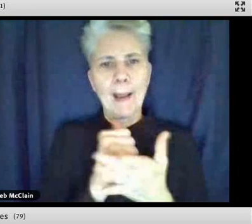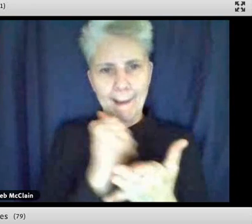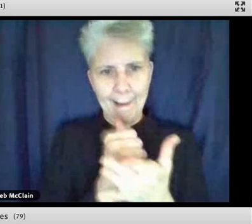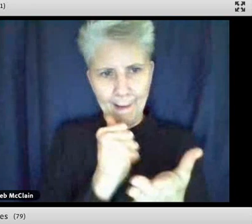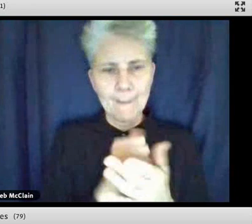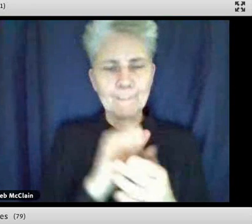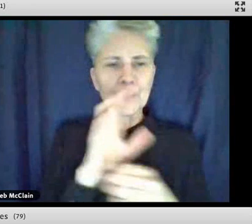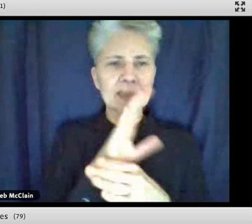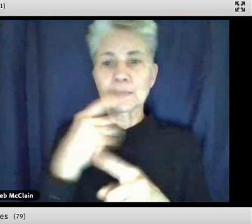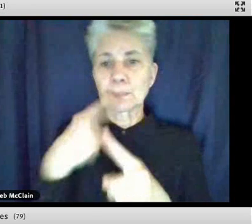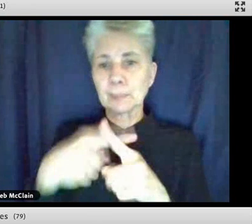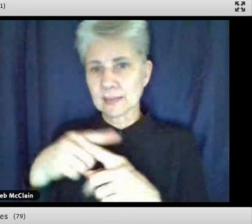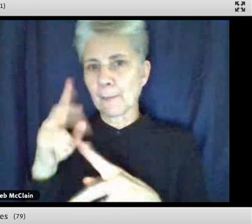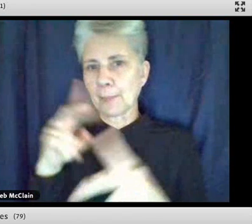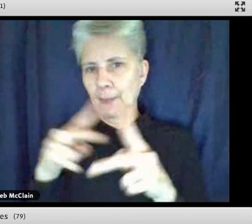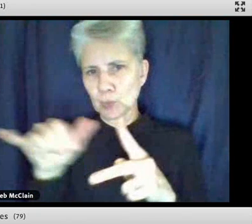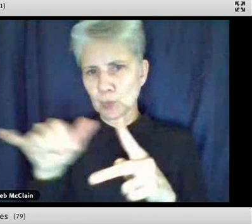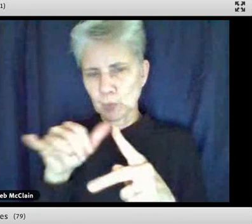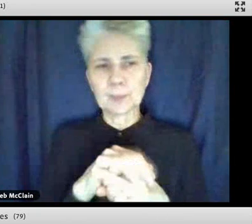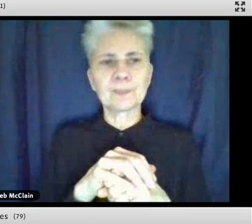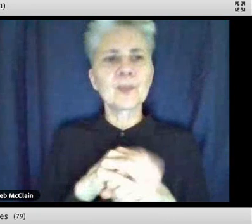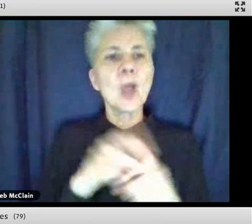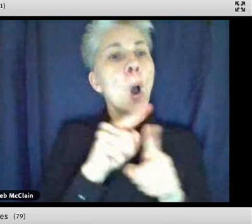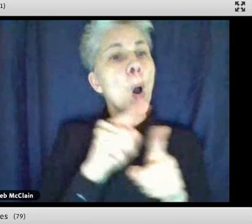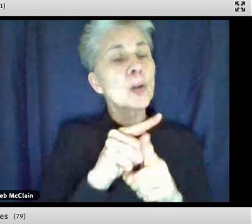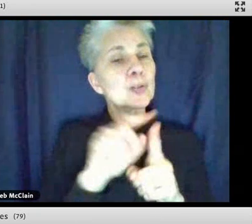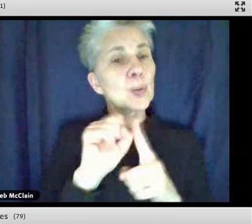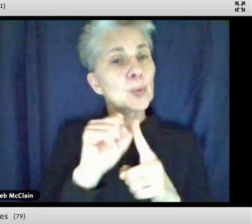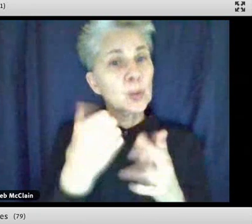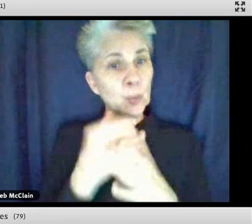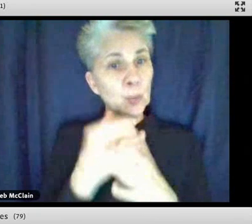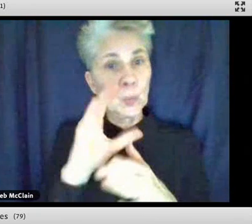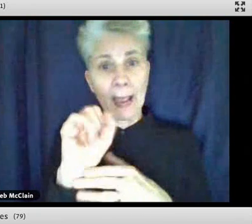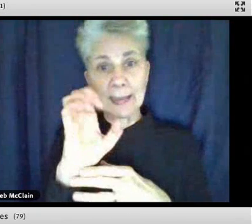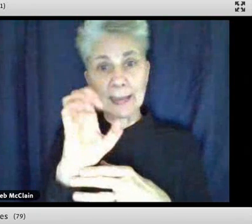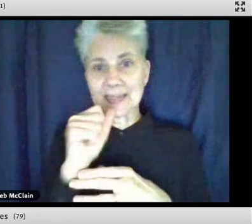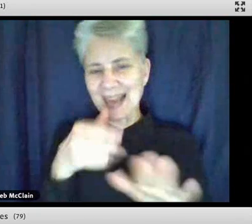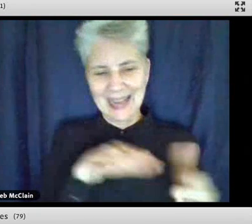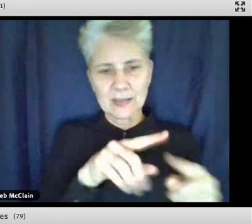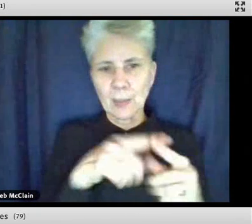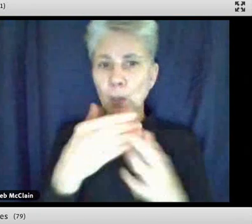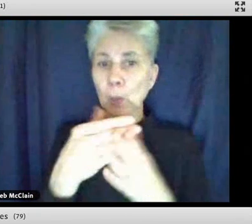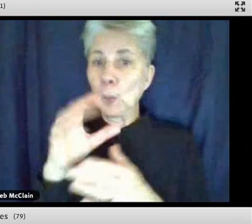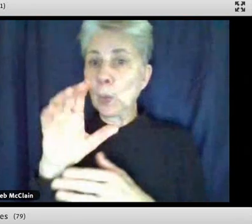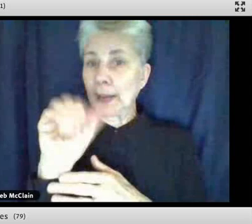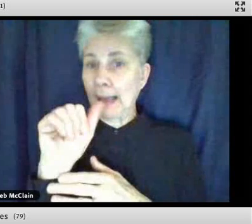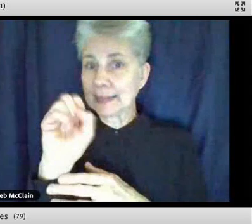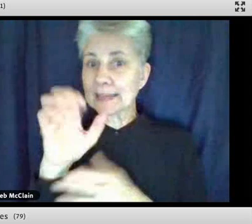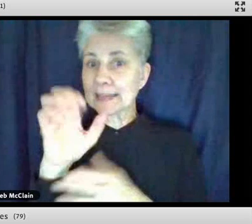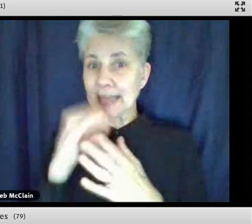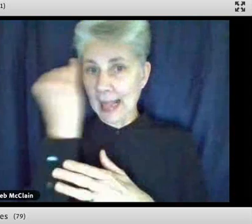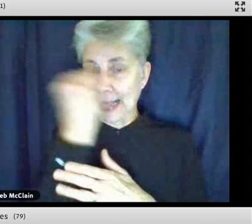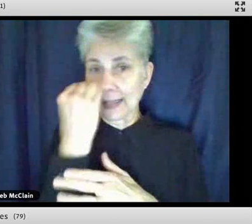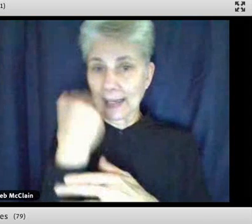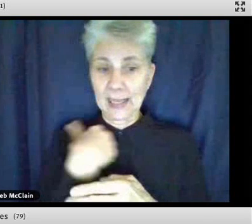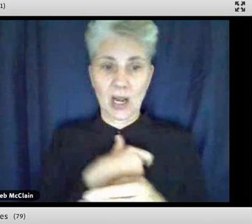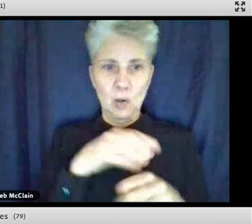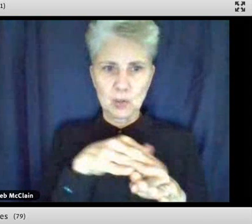for people. There's the cases, the new cases, not the deaths, but the new cases in Italy and China are